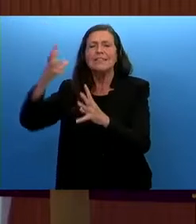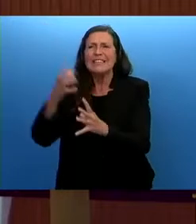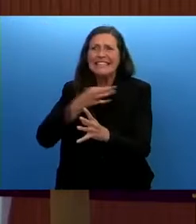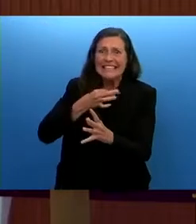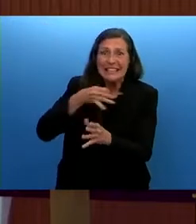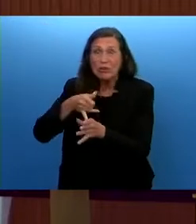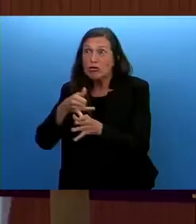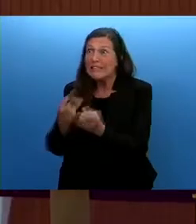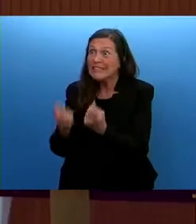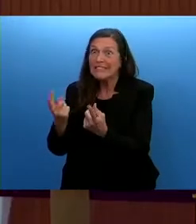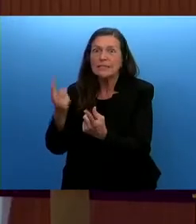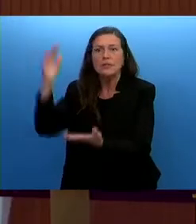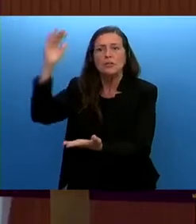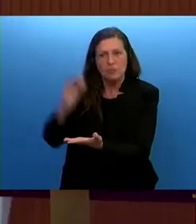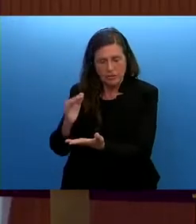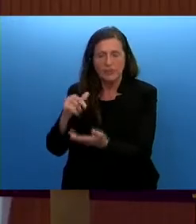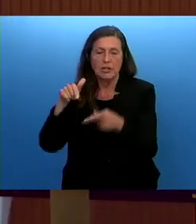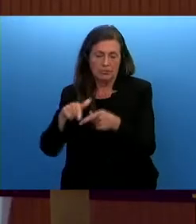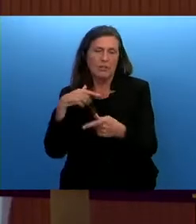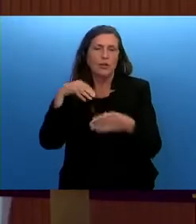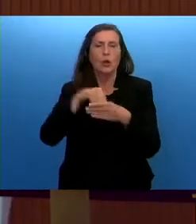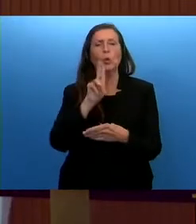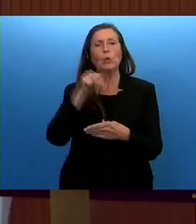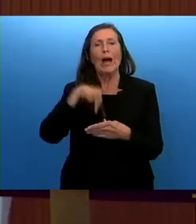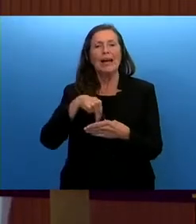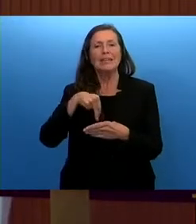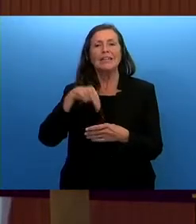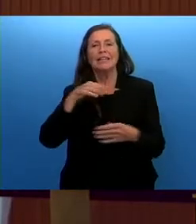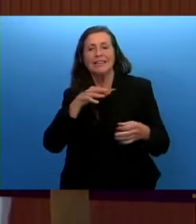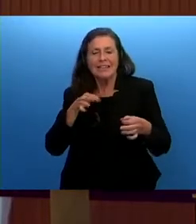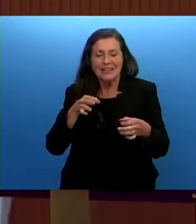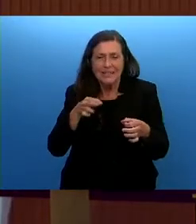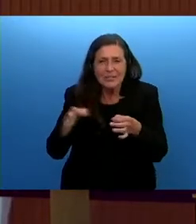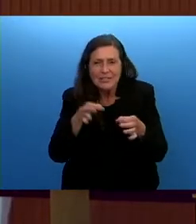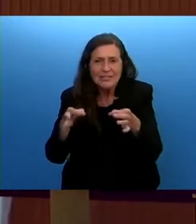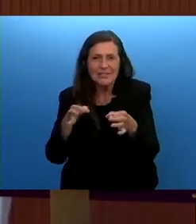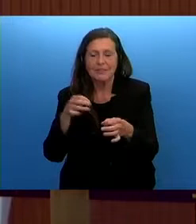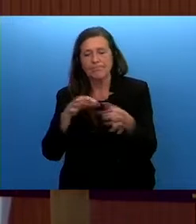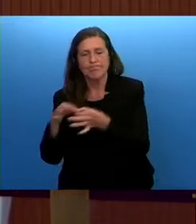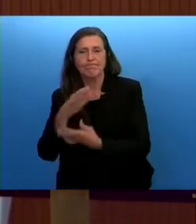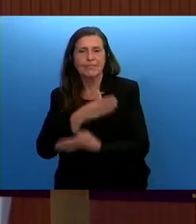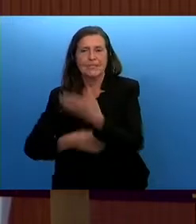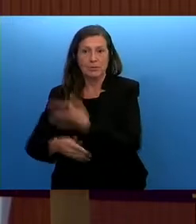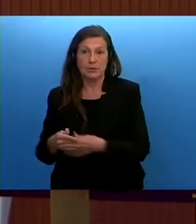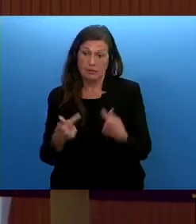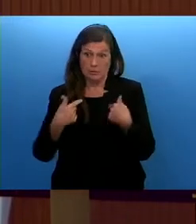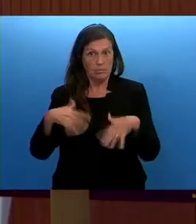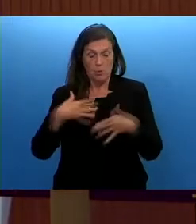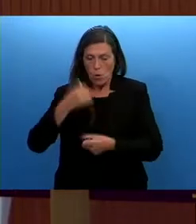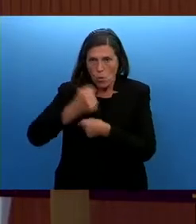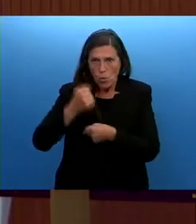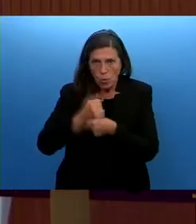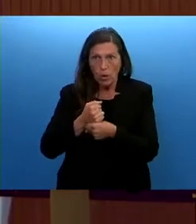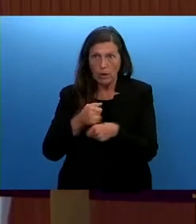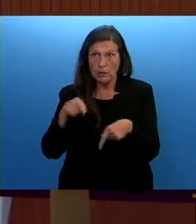UN disability strategy, and inclusion is an essential principle in our work in reducing